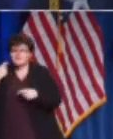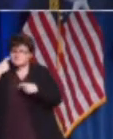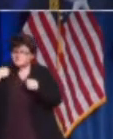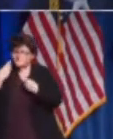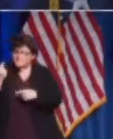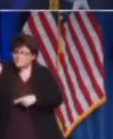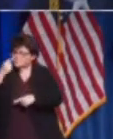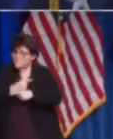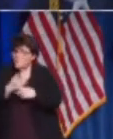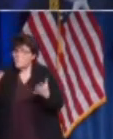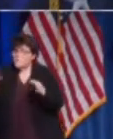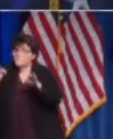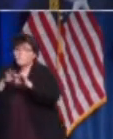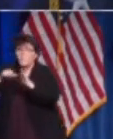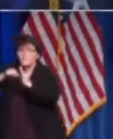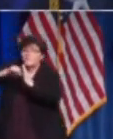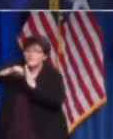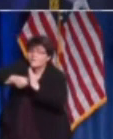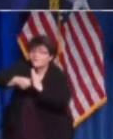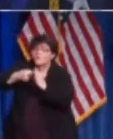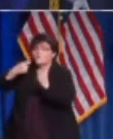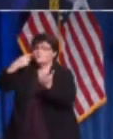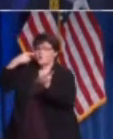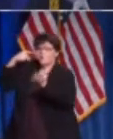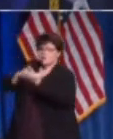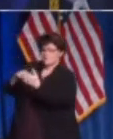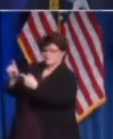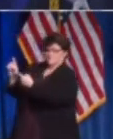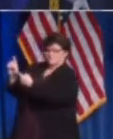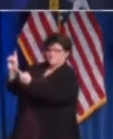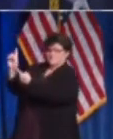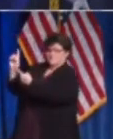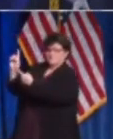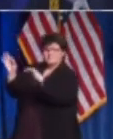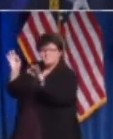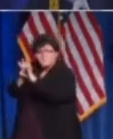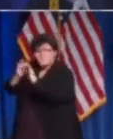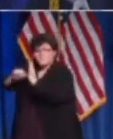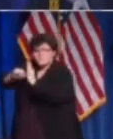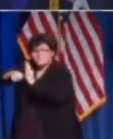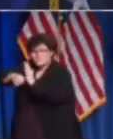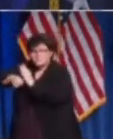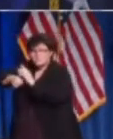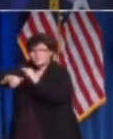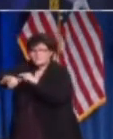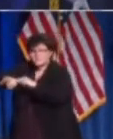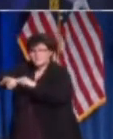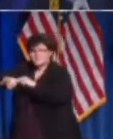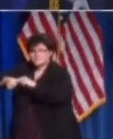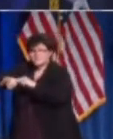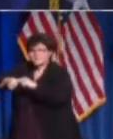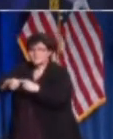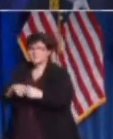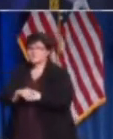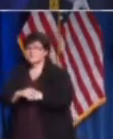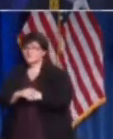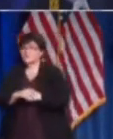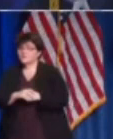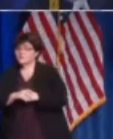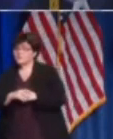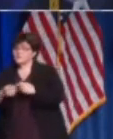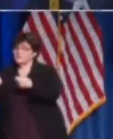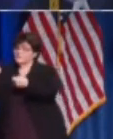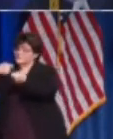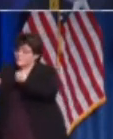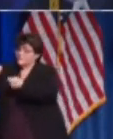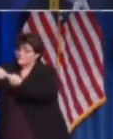get it right. And part of democracy is the regular transition of power, and that's what